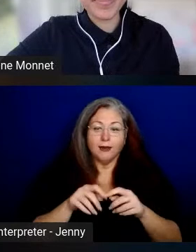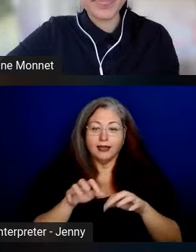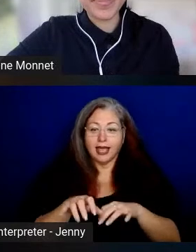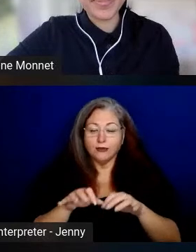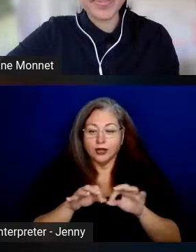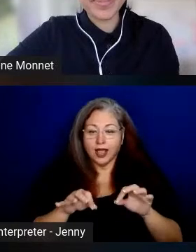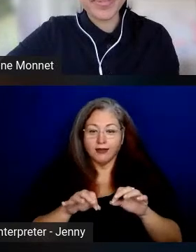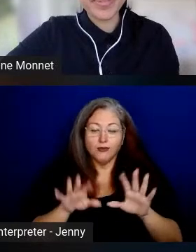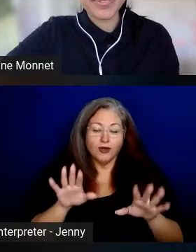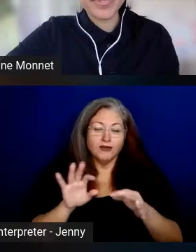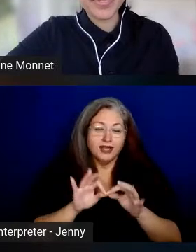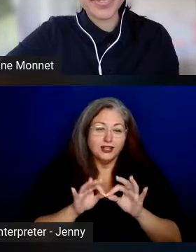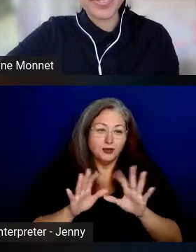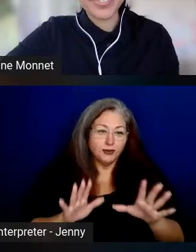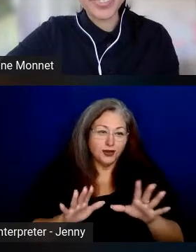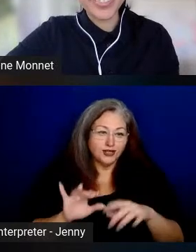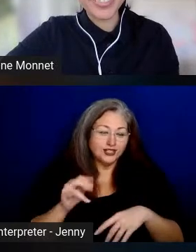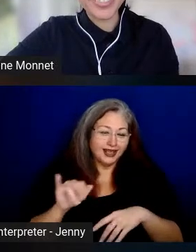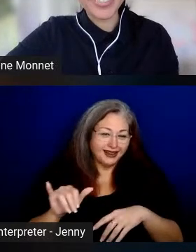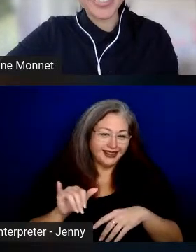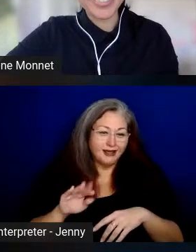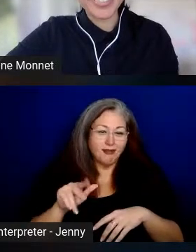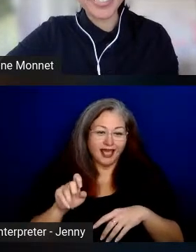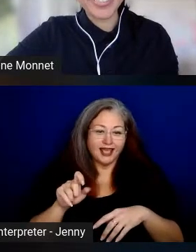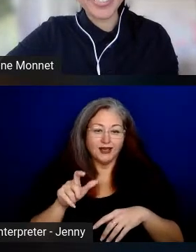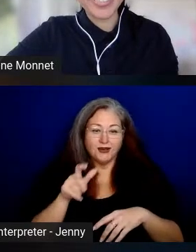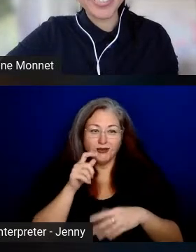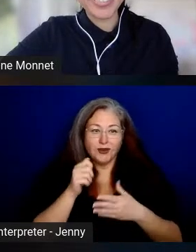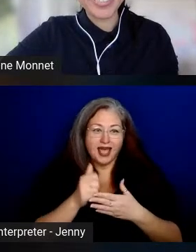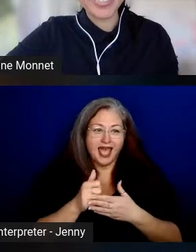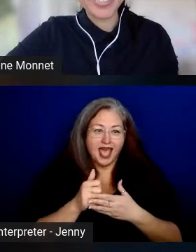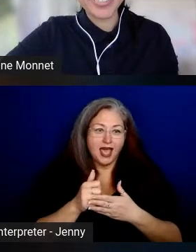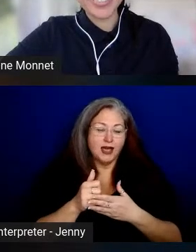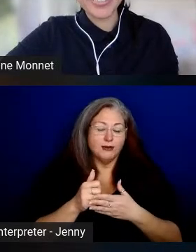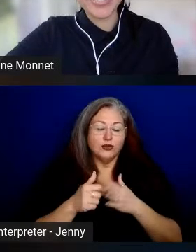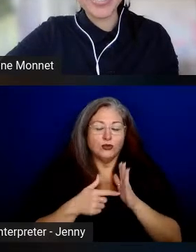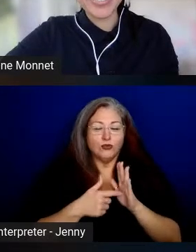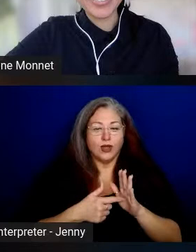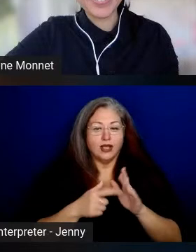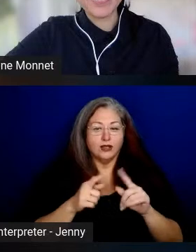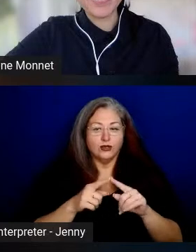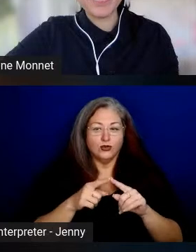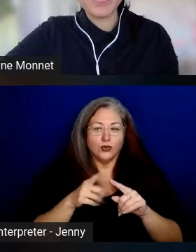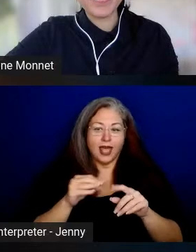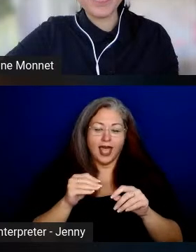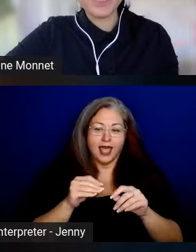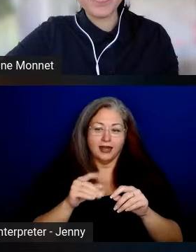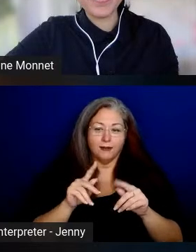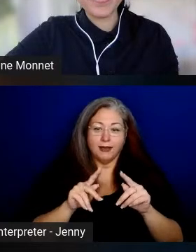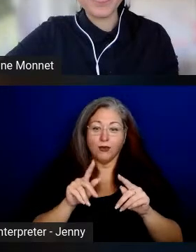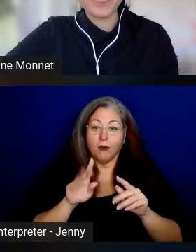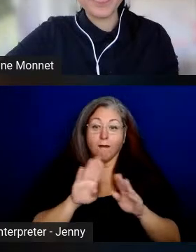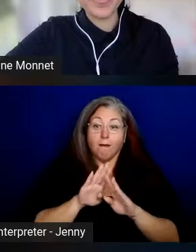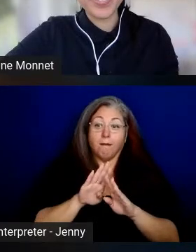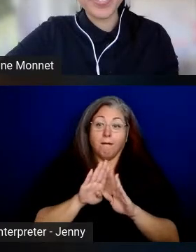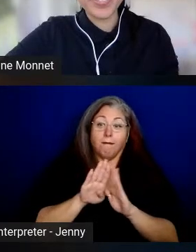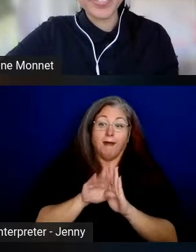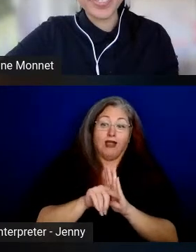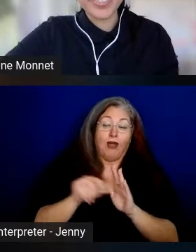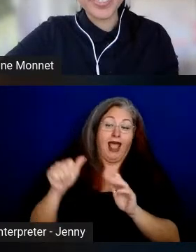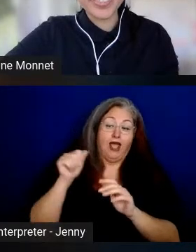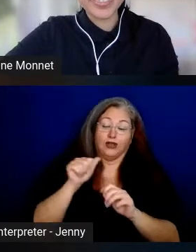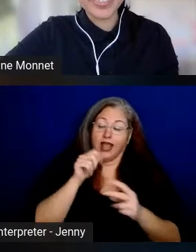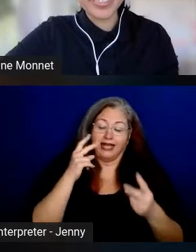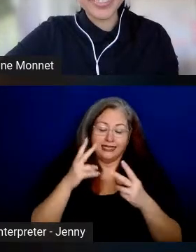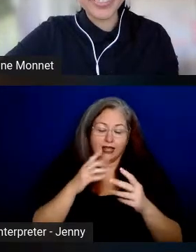wonderful ASL interpreter, Jenny Blake, who's helped us bring this event to you, and to the backstage folks you don't see, Sarah Rothman, who's amazing,